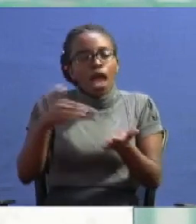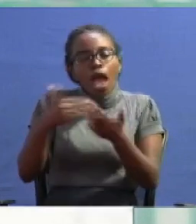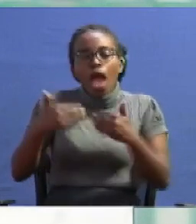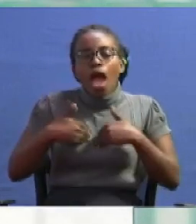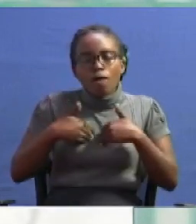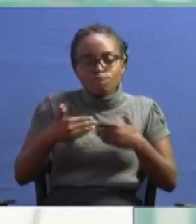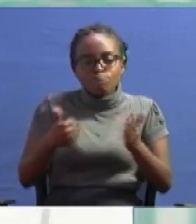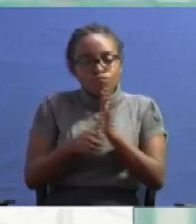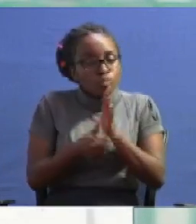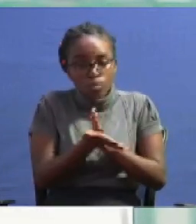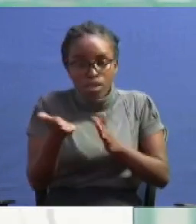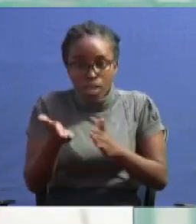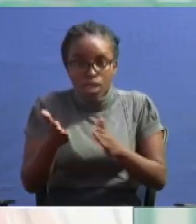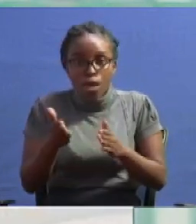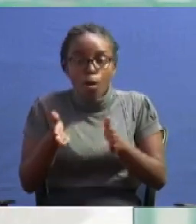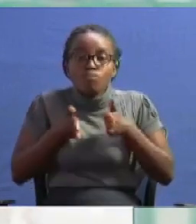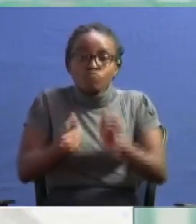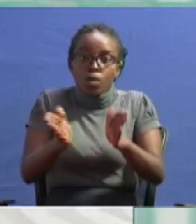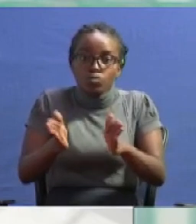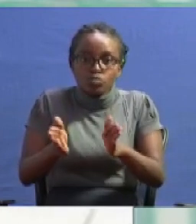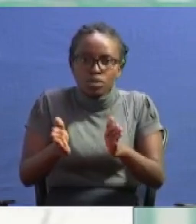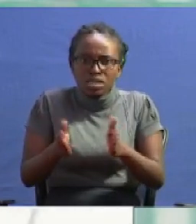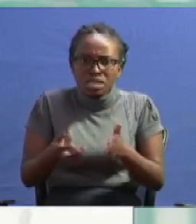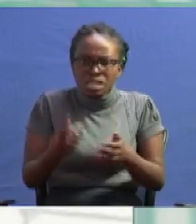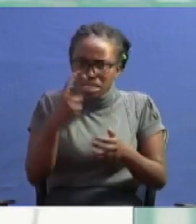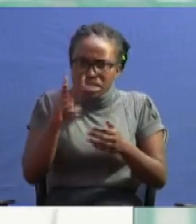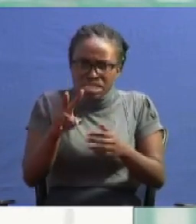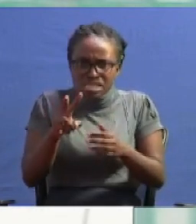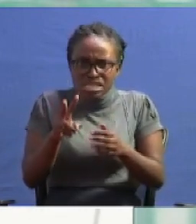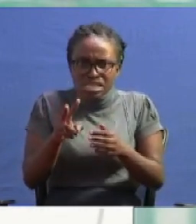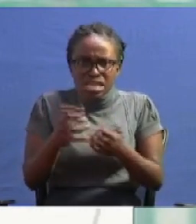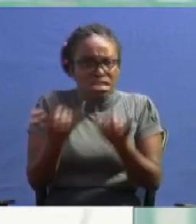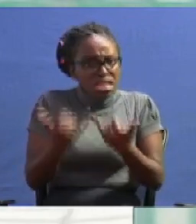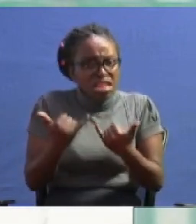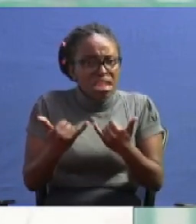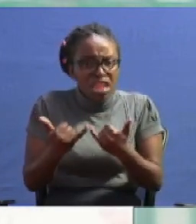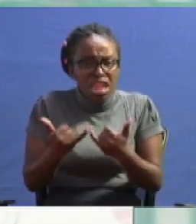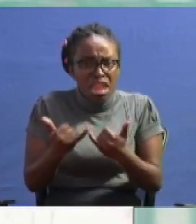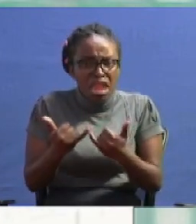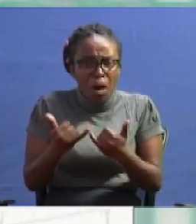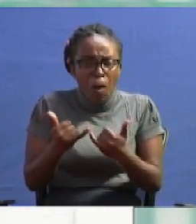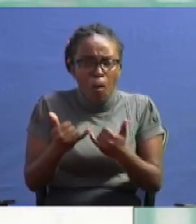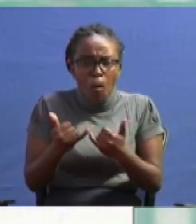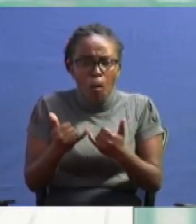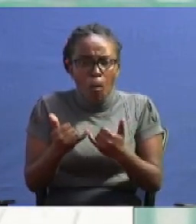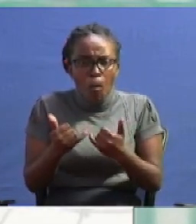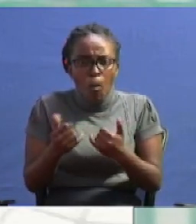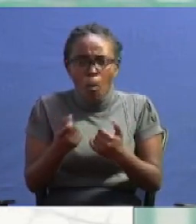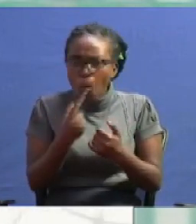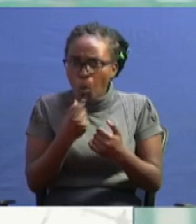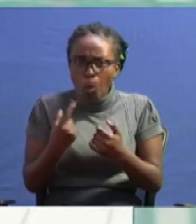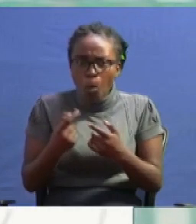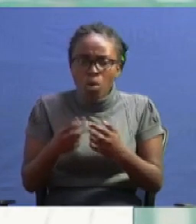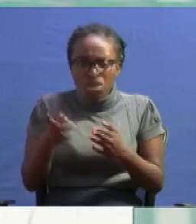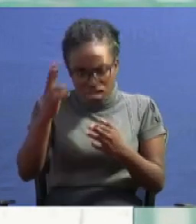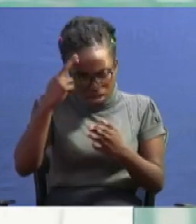seek public participation or putting it into consideration, because now it is just, they do it for cosmetic reasons. It's just for legitimacy,